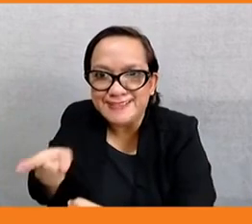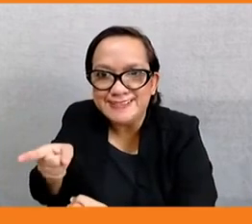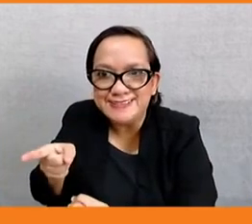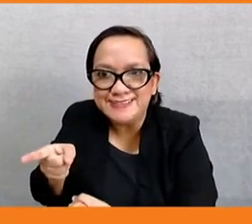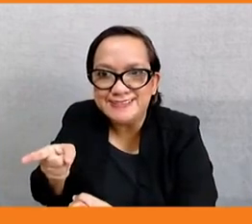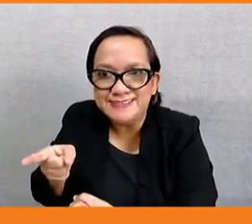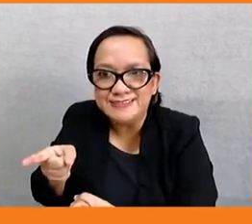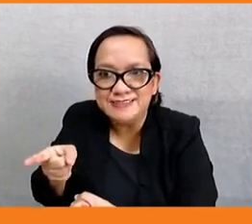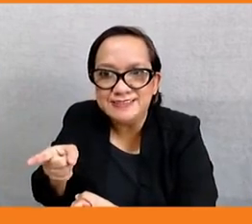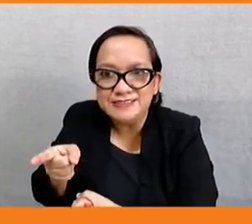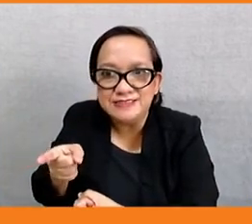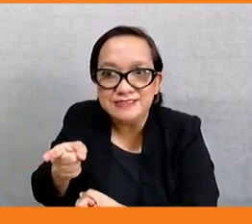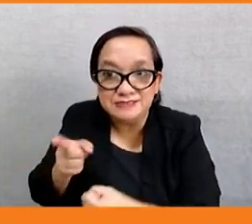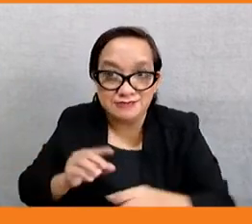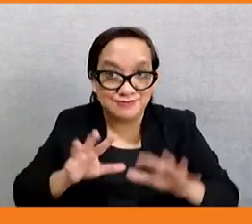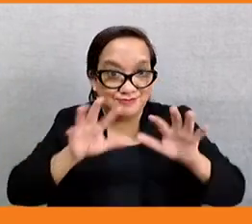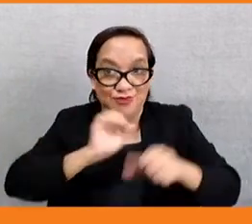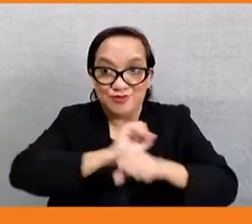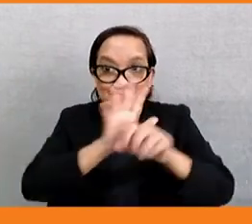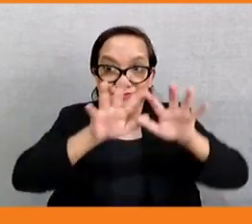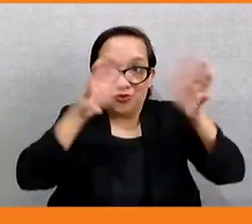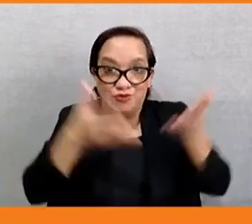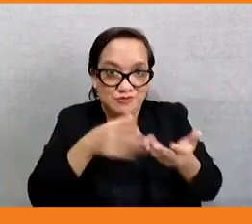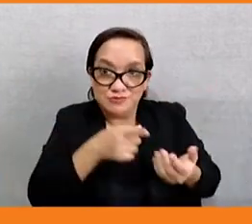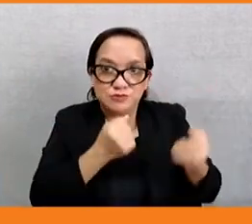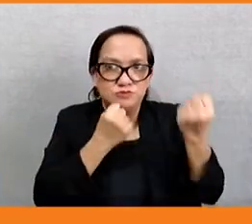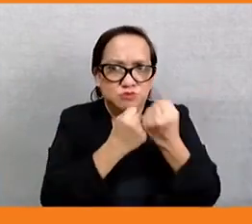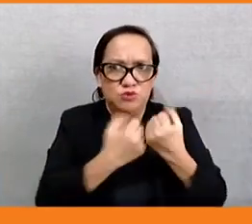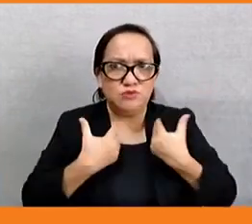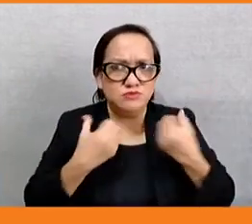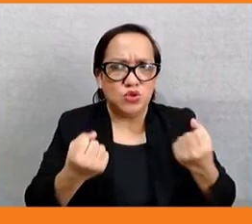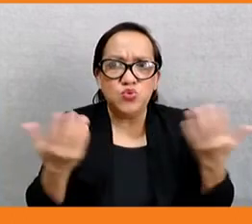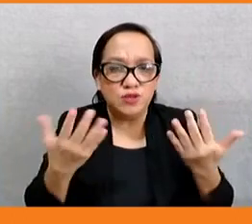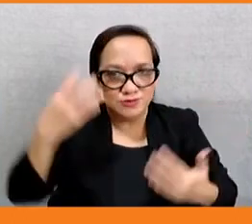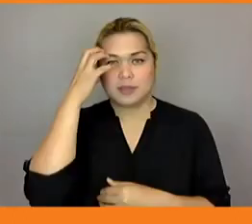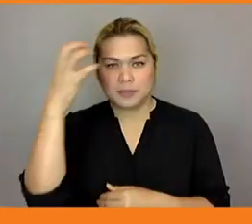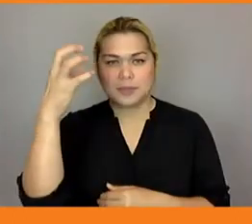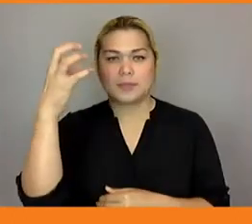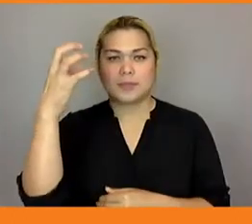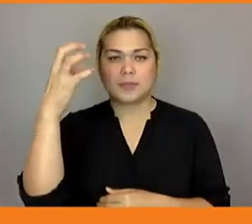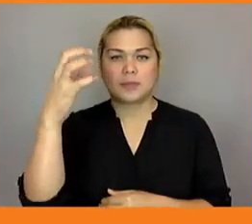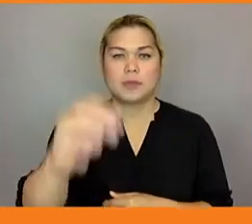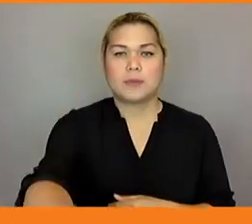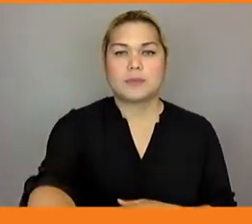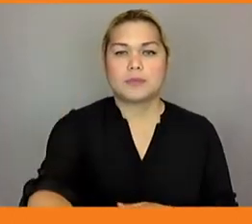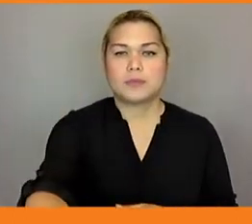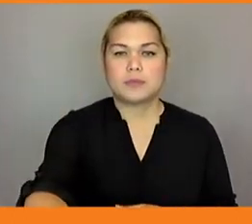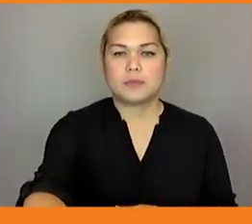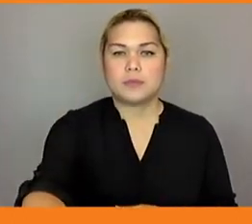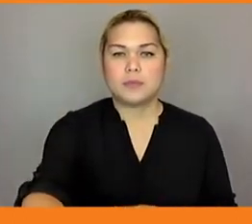support to governments to meet the social, economic, and health support to our member